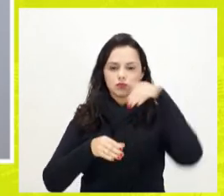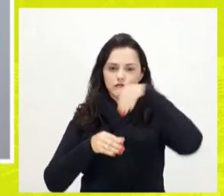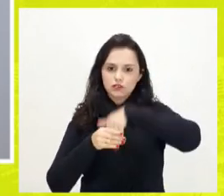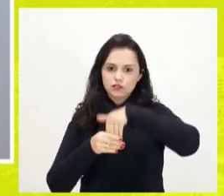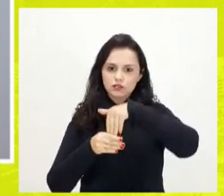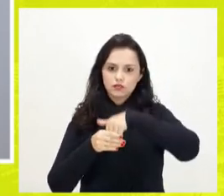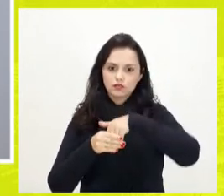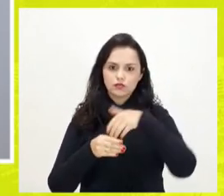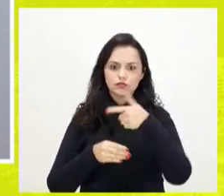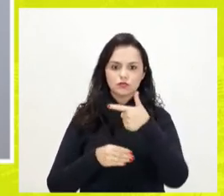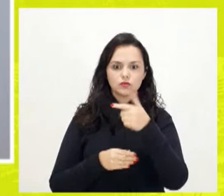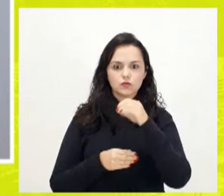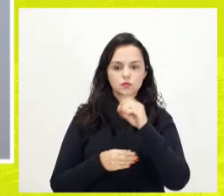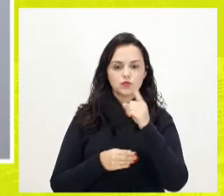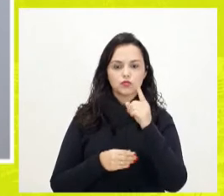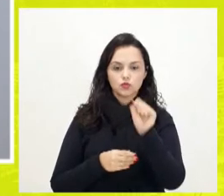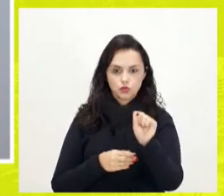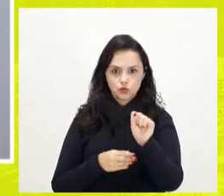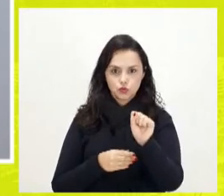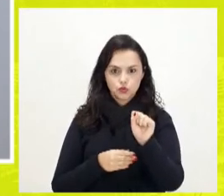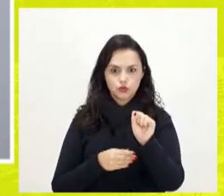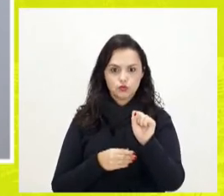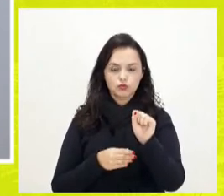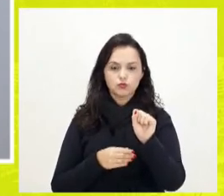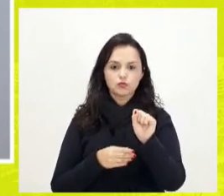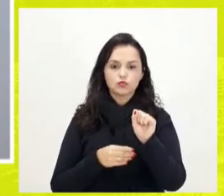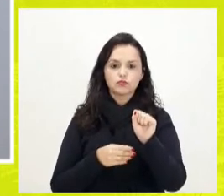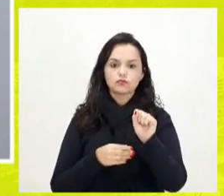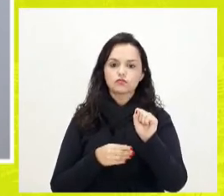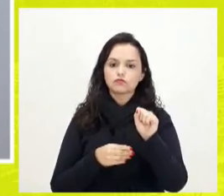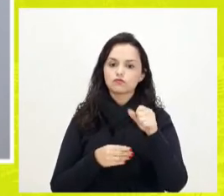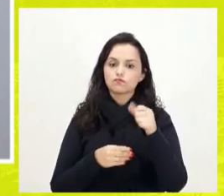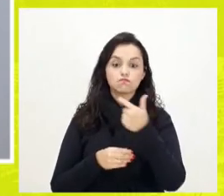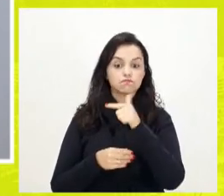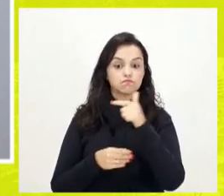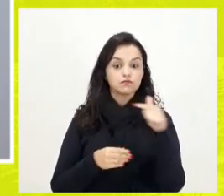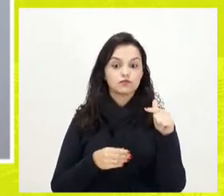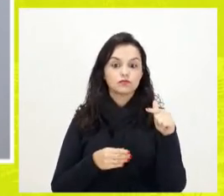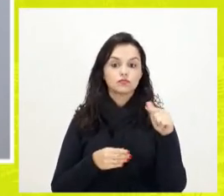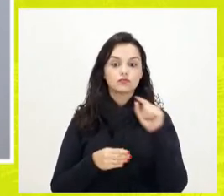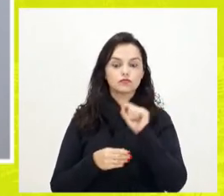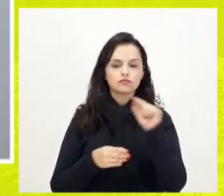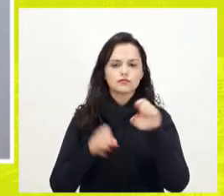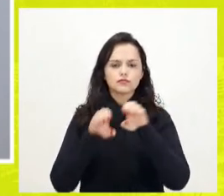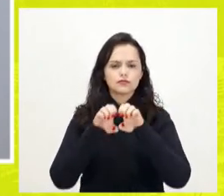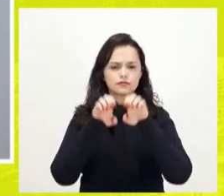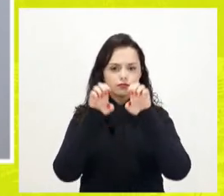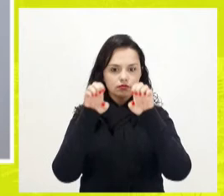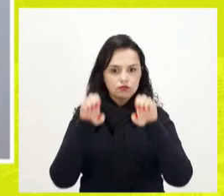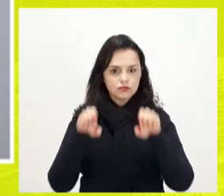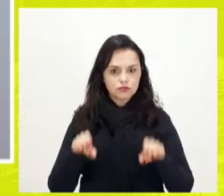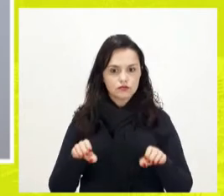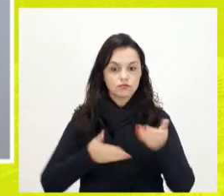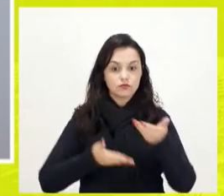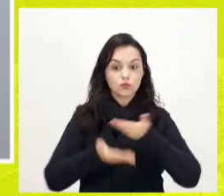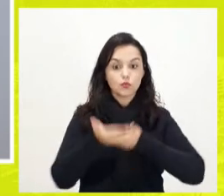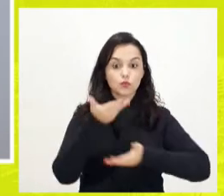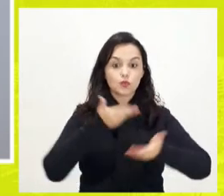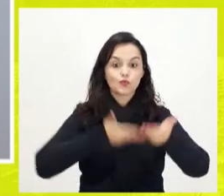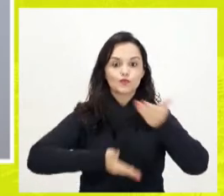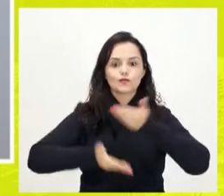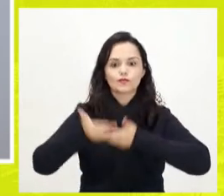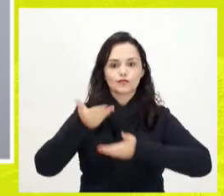voting justice being doing this since 2018 2018 there was no